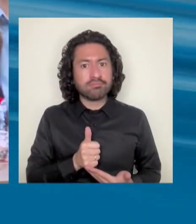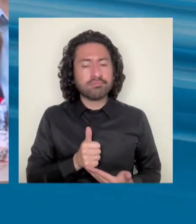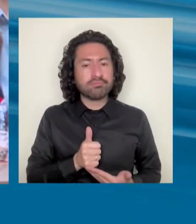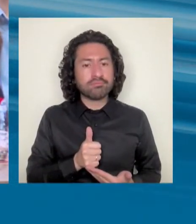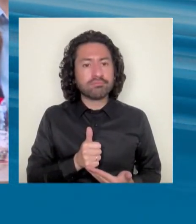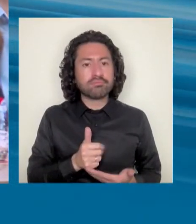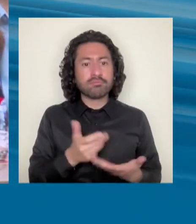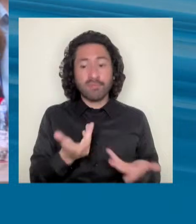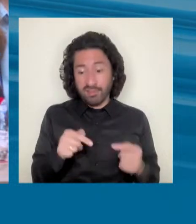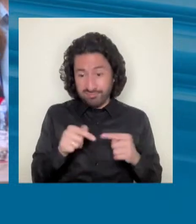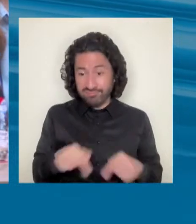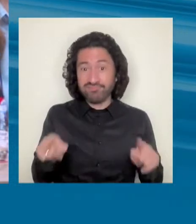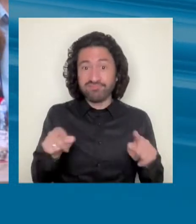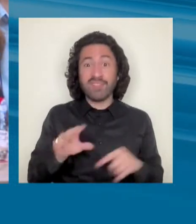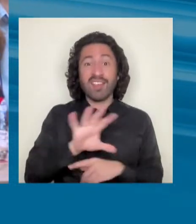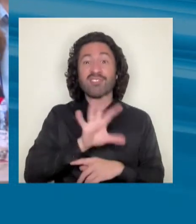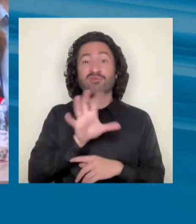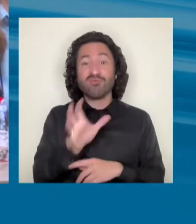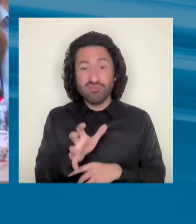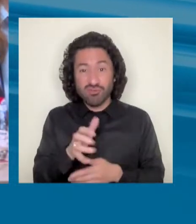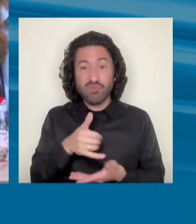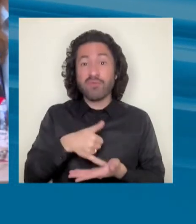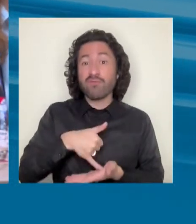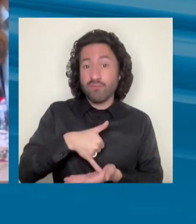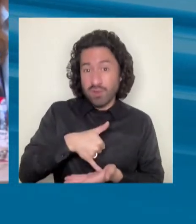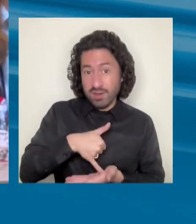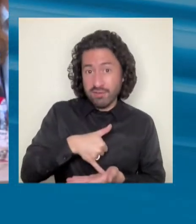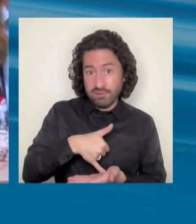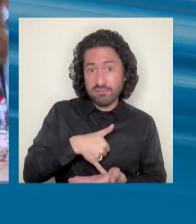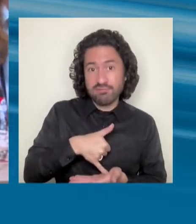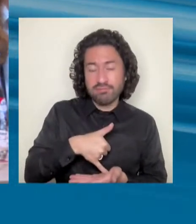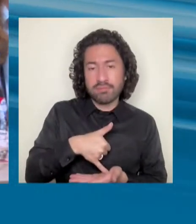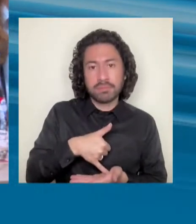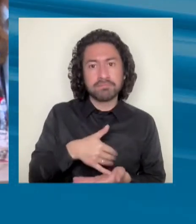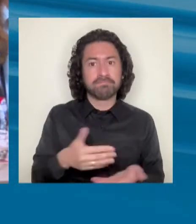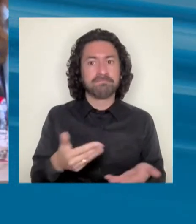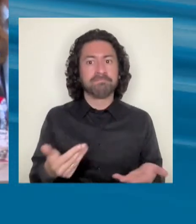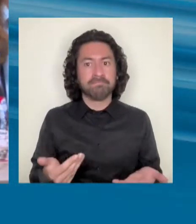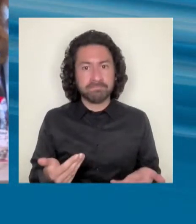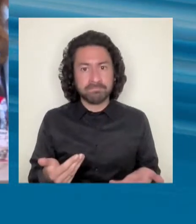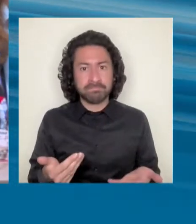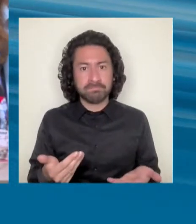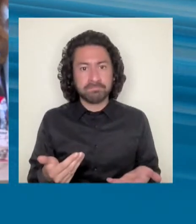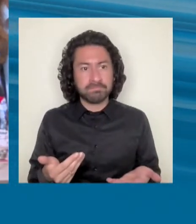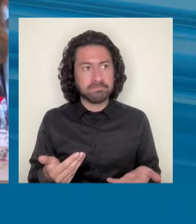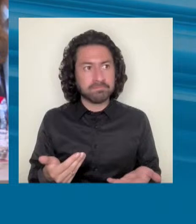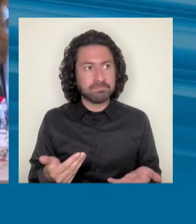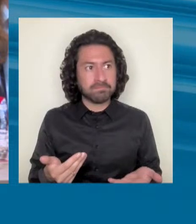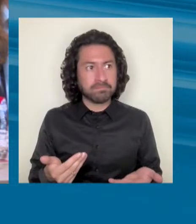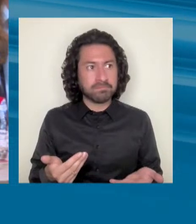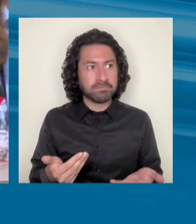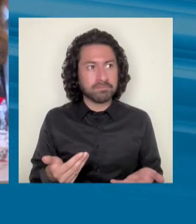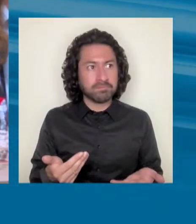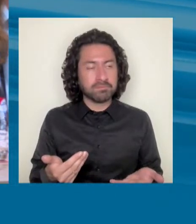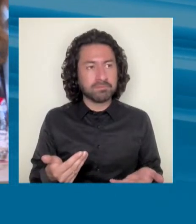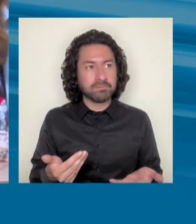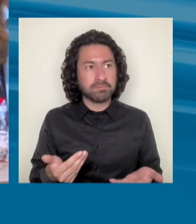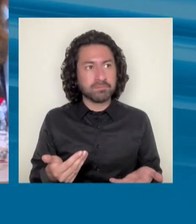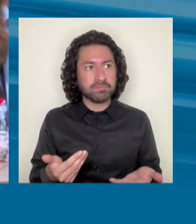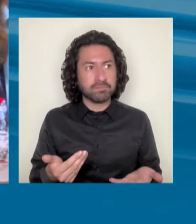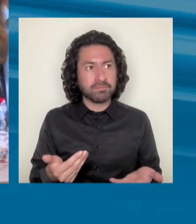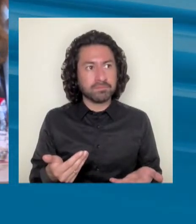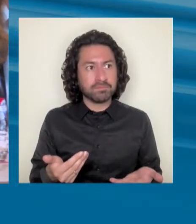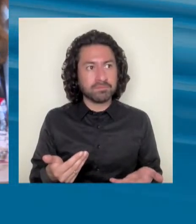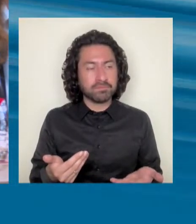an MVI that shows a data-driven manner how some countries are more vulnerable than others, SIDS' ability